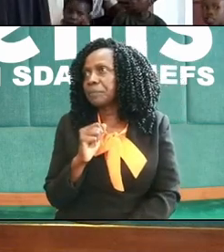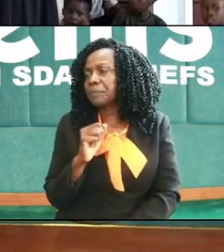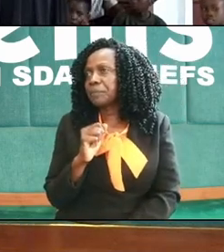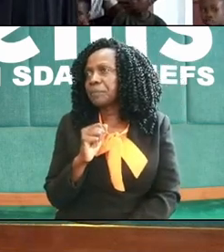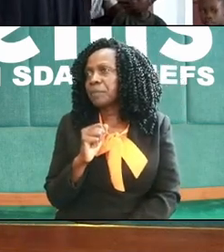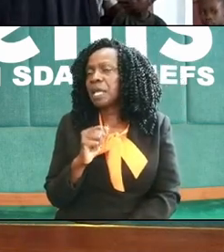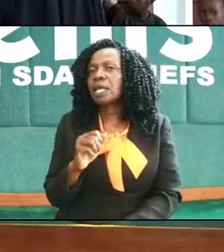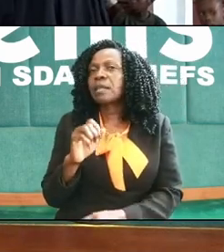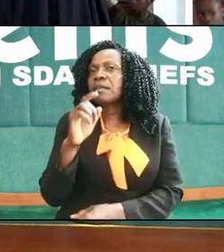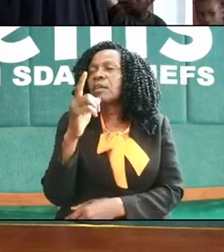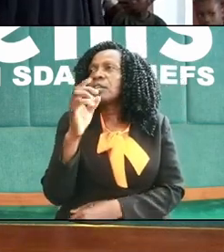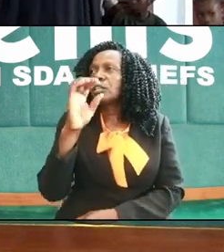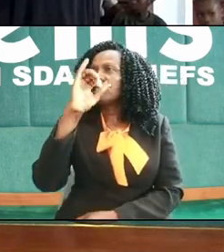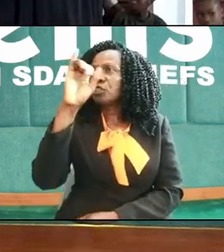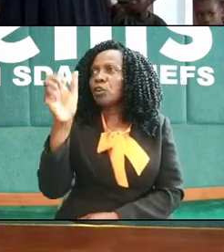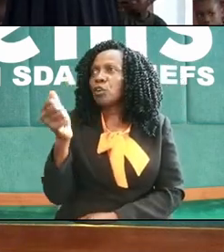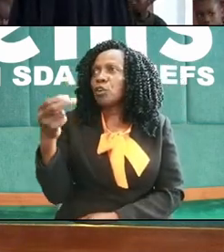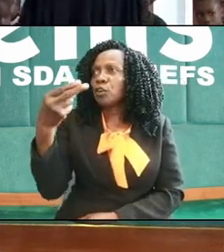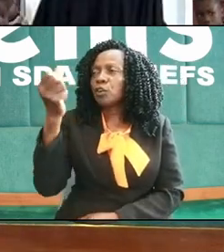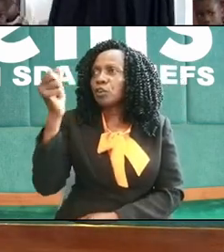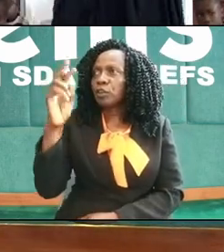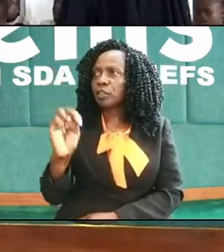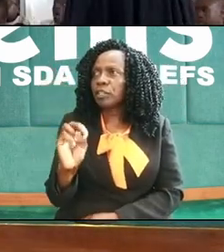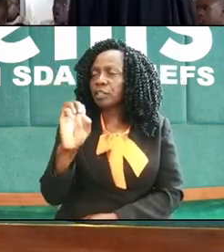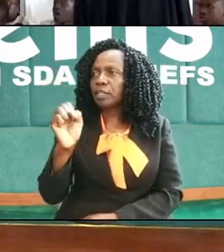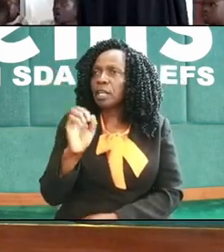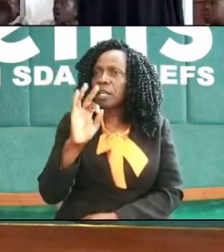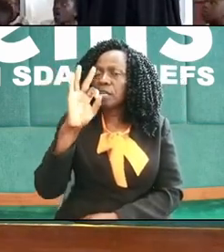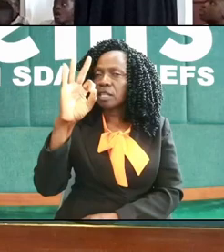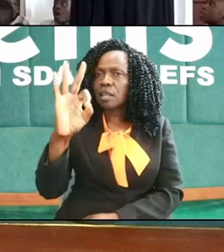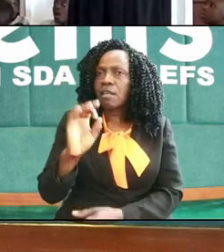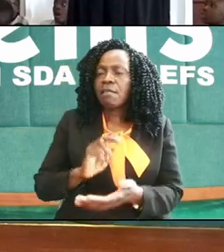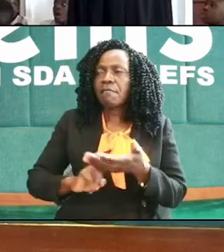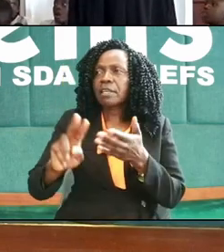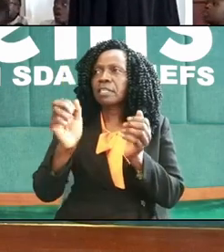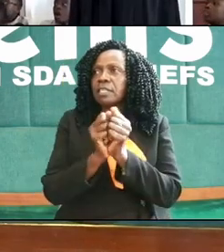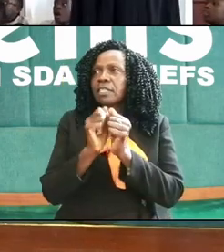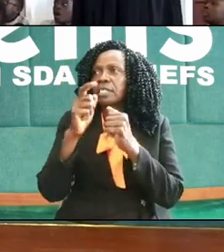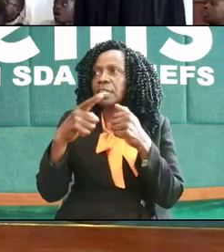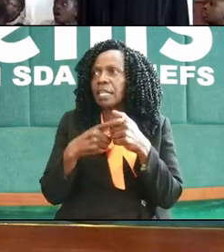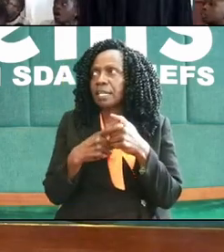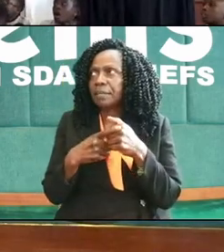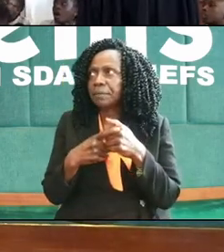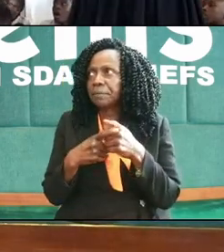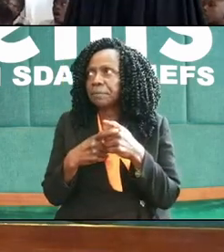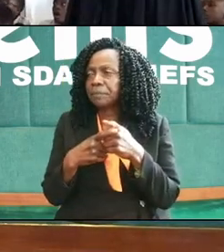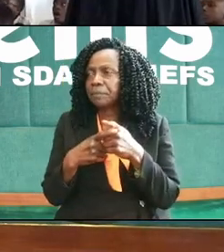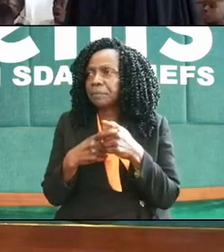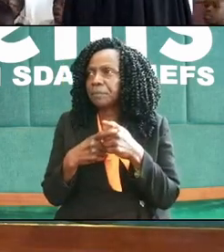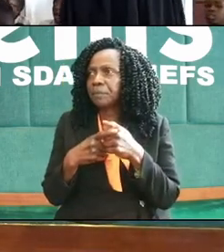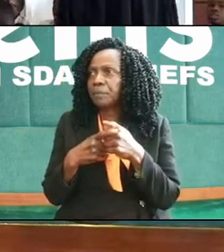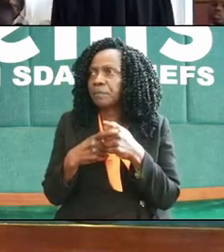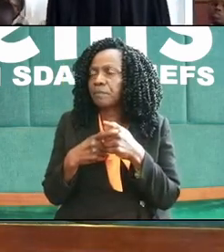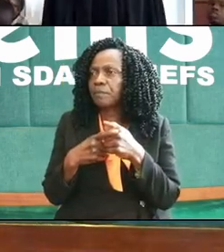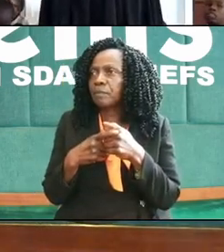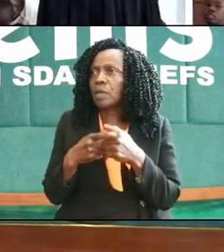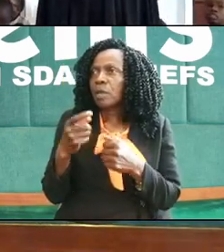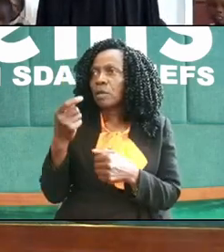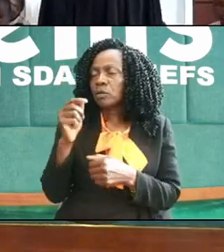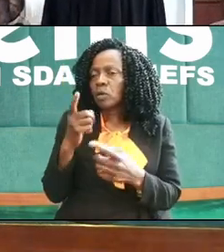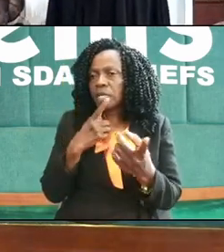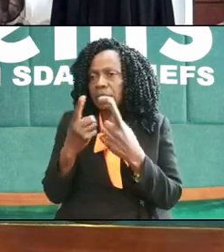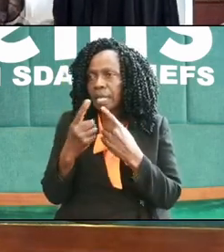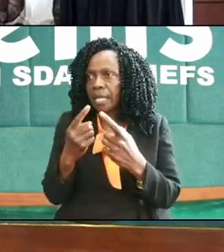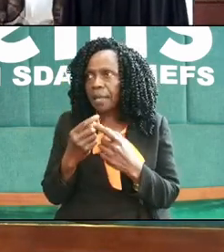but have everlasting life. Yes, because they're all speaking in this in different tongues, and no one can understand what we are